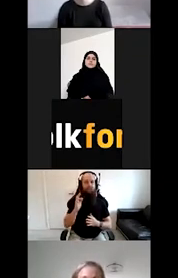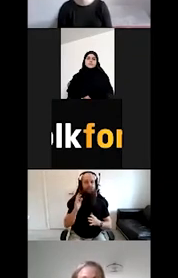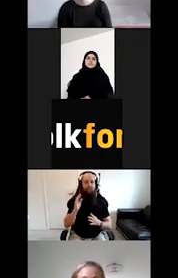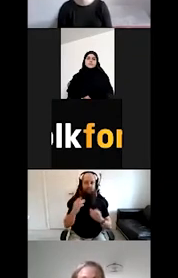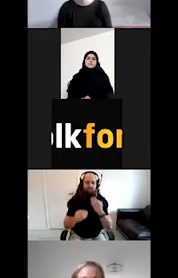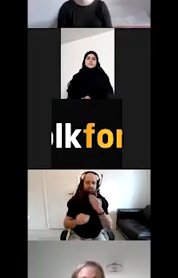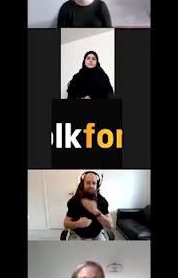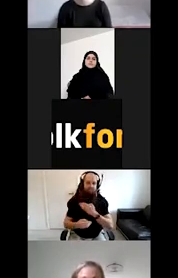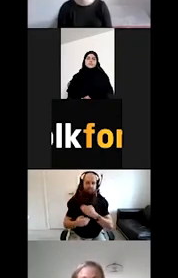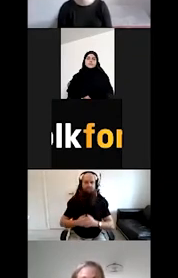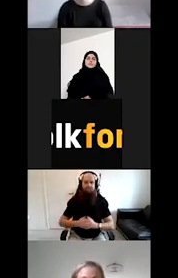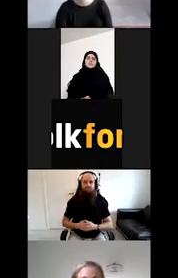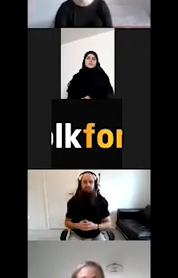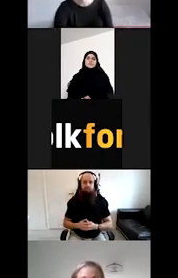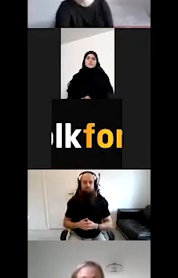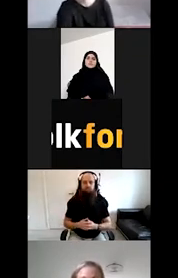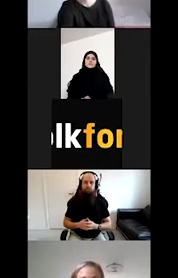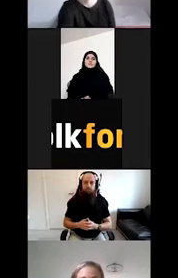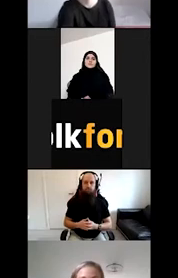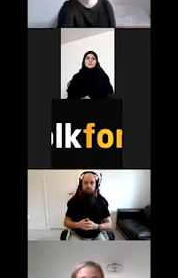Here.